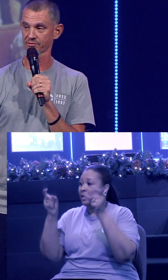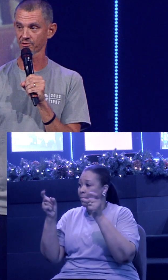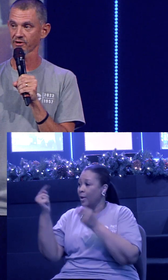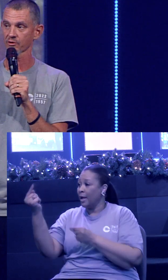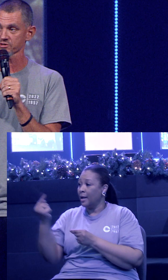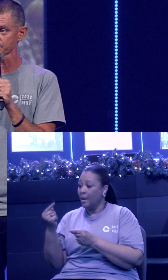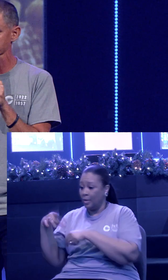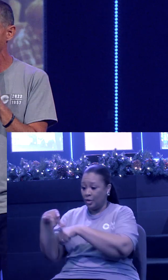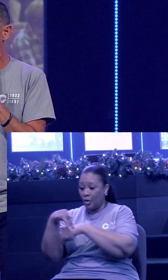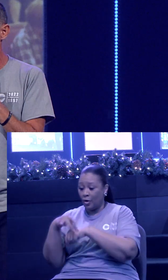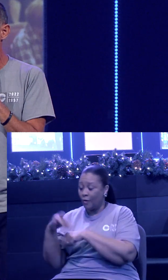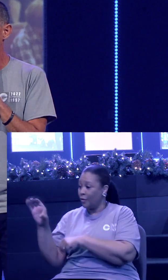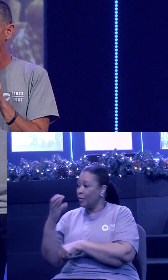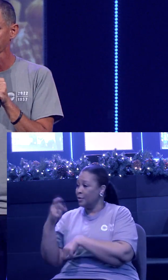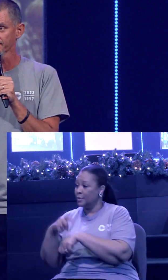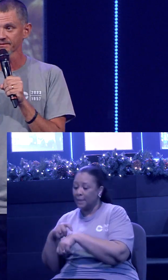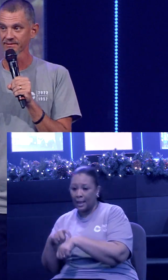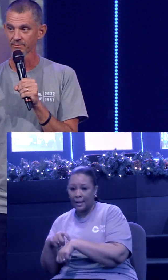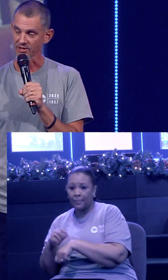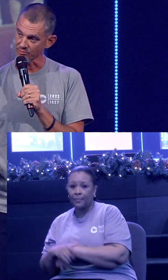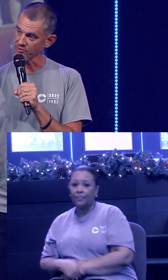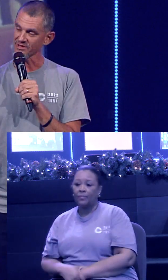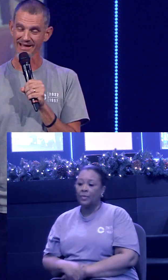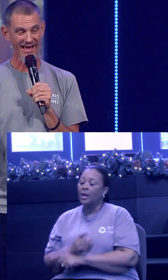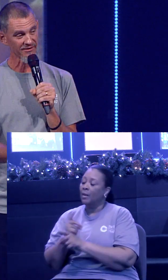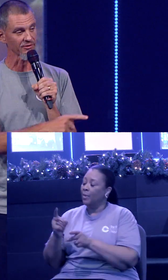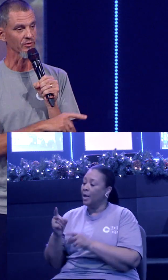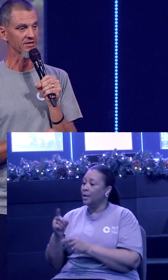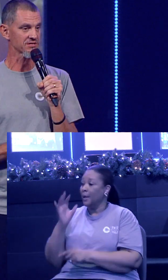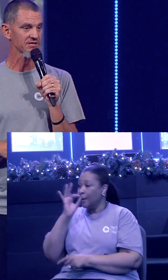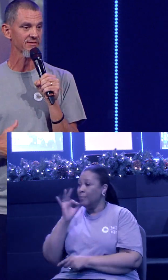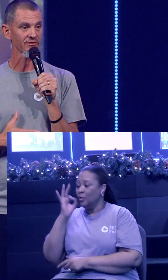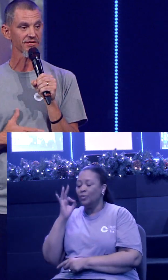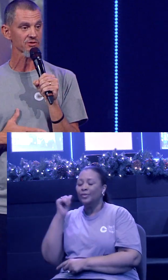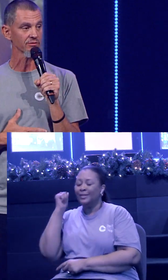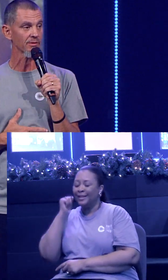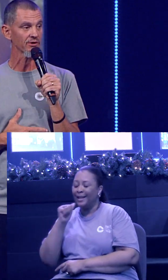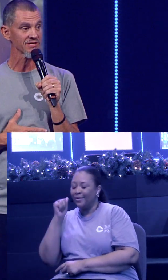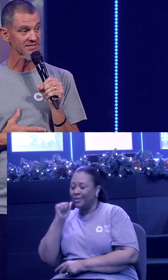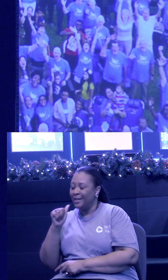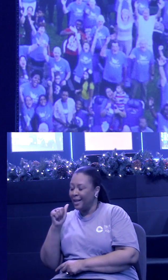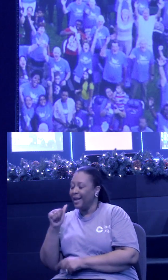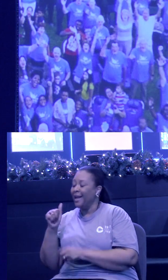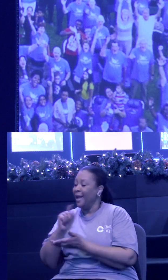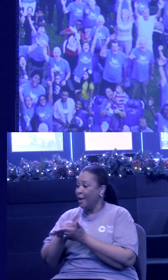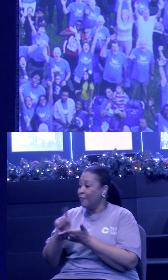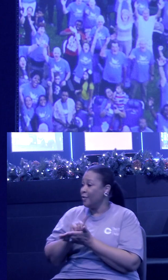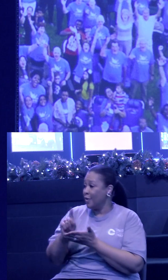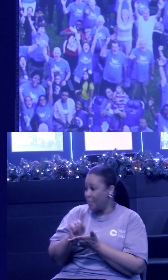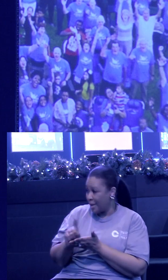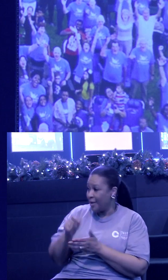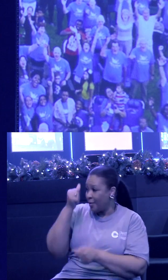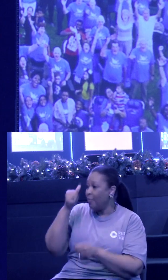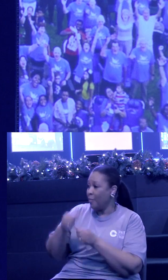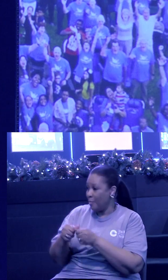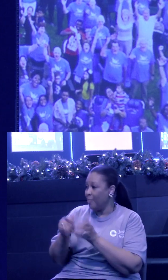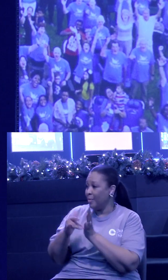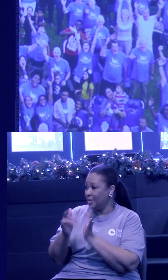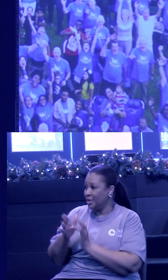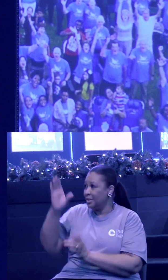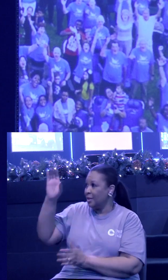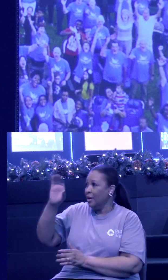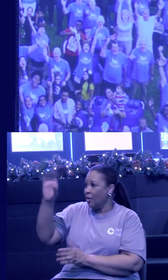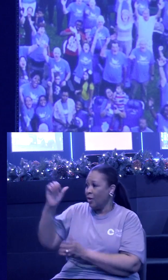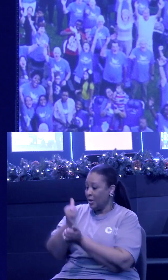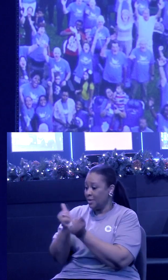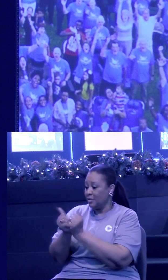to the earth during our Christmas time. But communion every week is a time for us to remember his sacrifice on the cross for us as we take